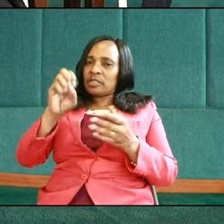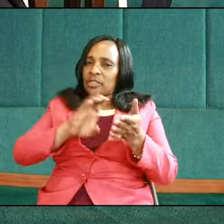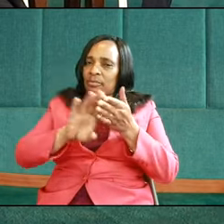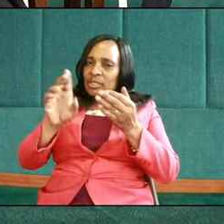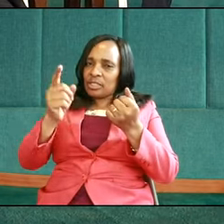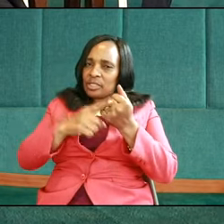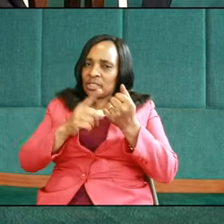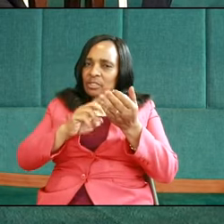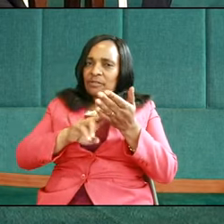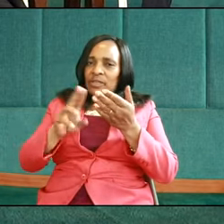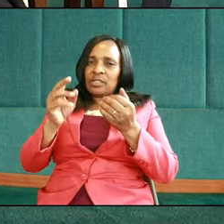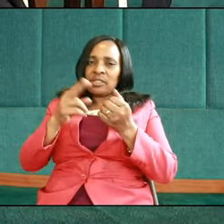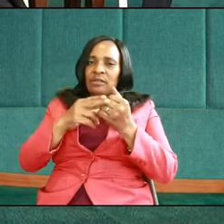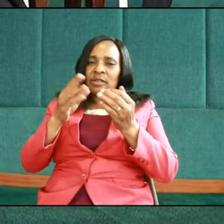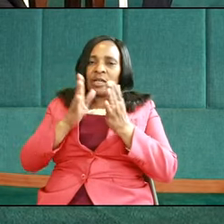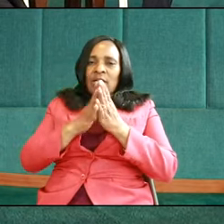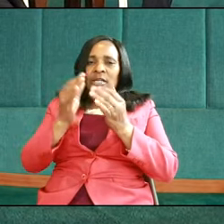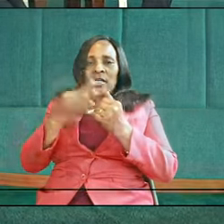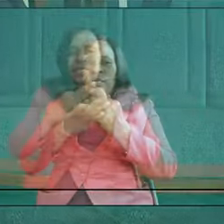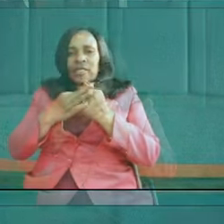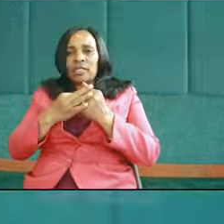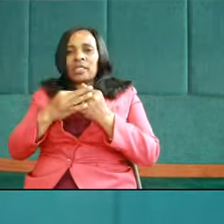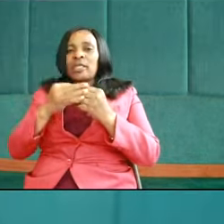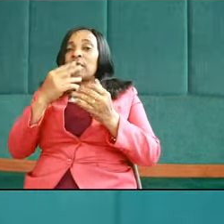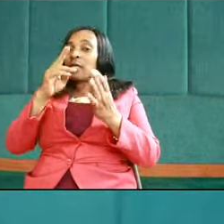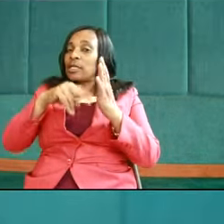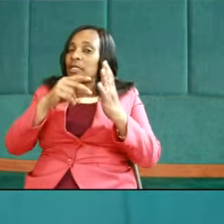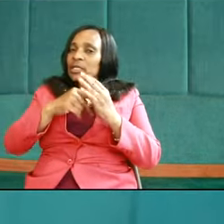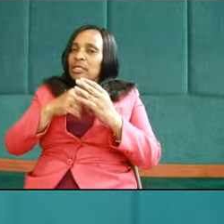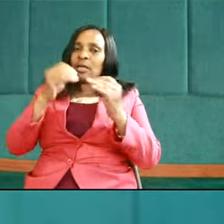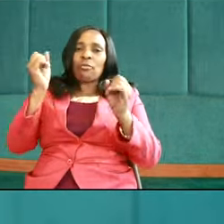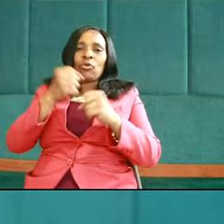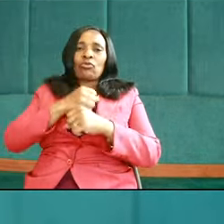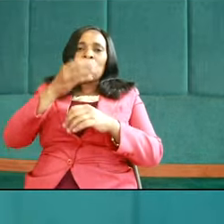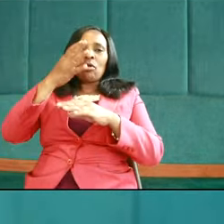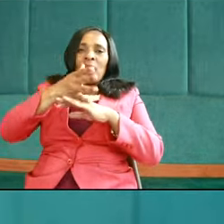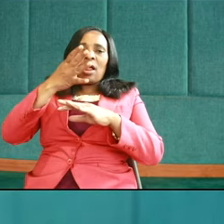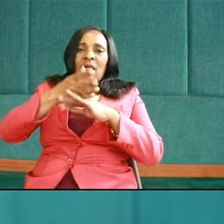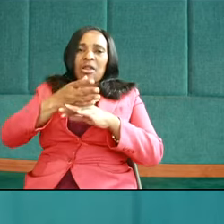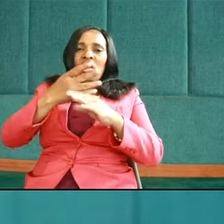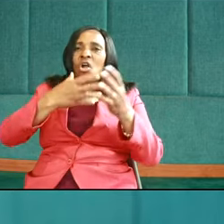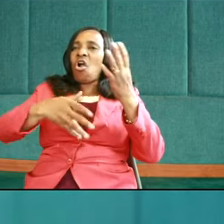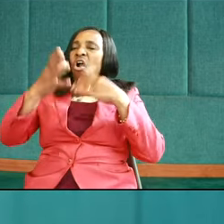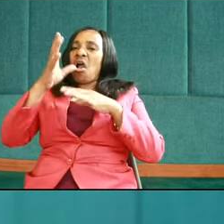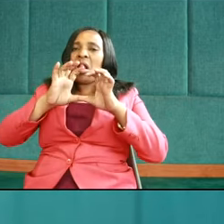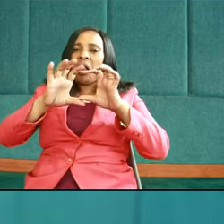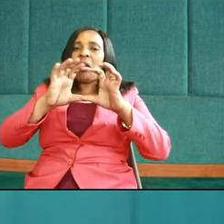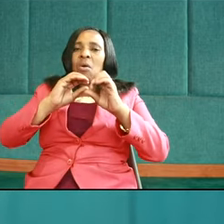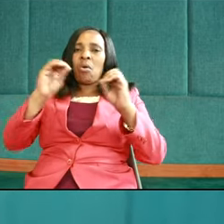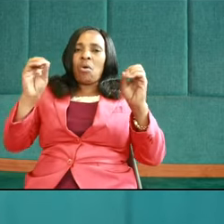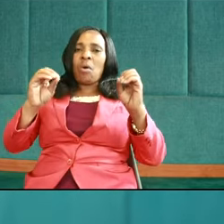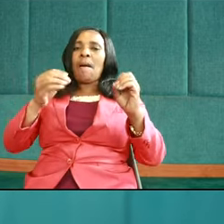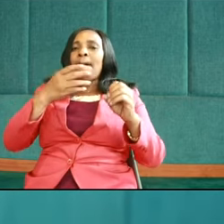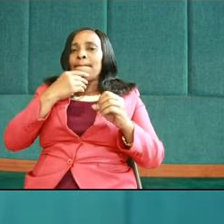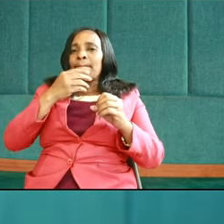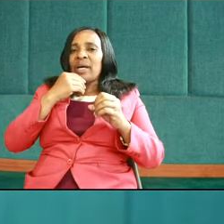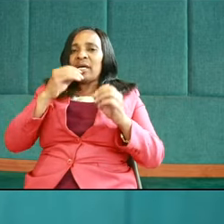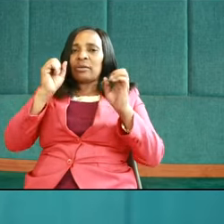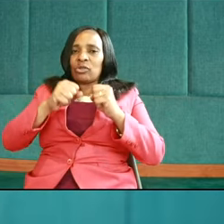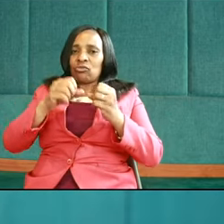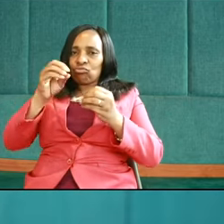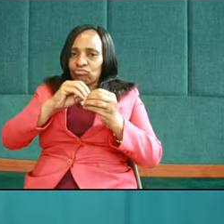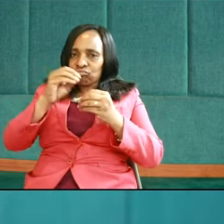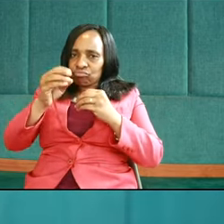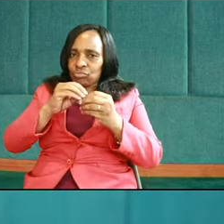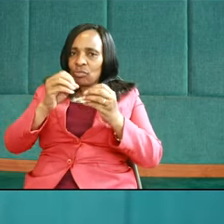8. And it reads, "Do not be deceived. God cannot be mocked. A man reaps what he sows. Whoever sows to please